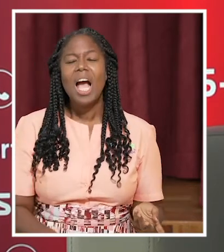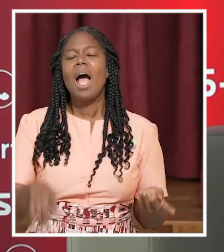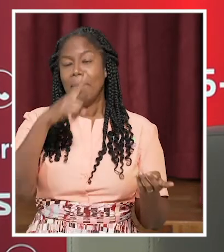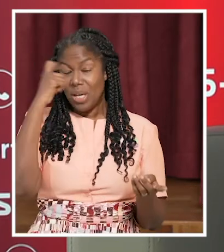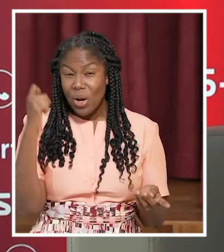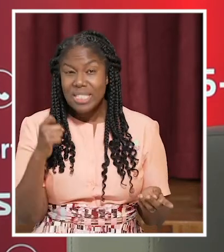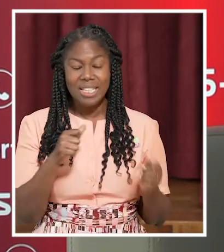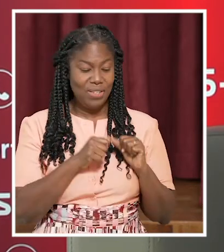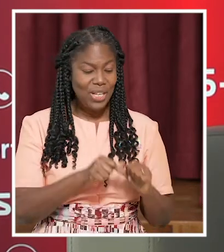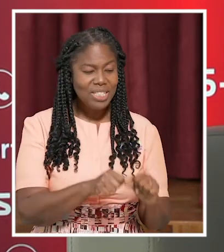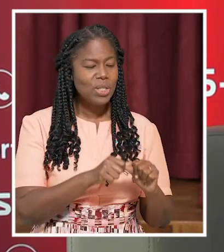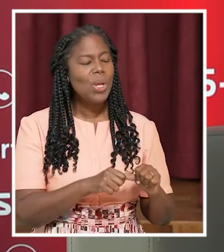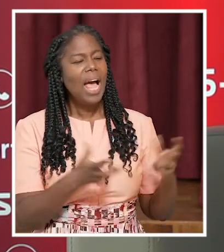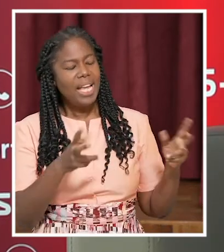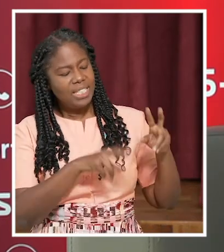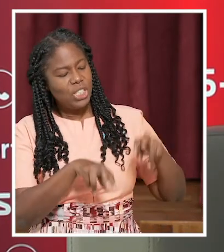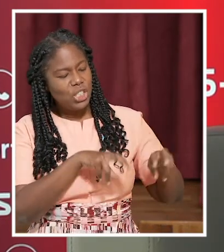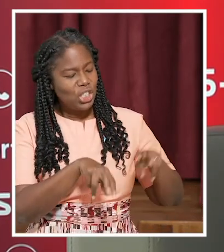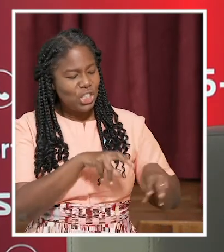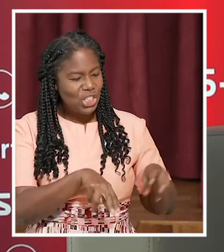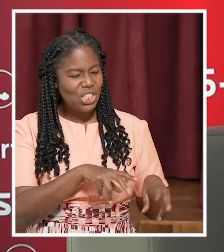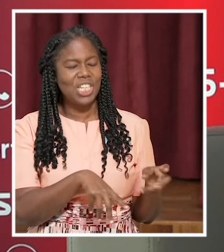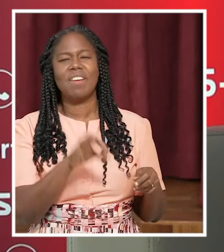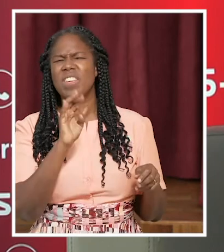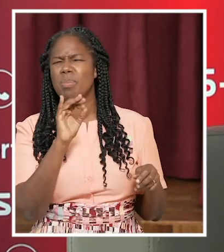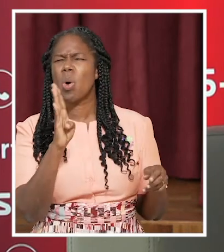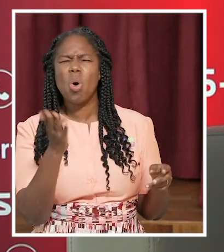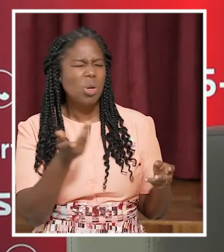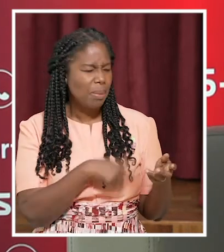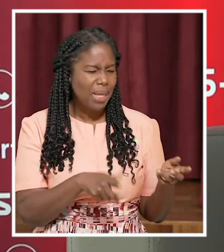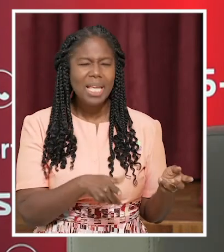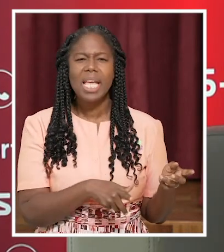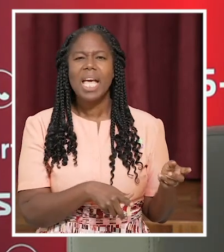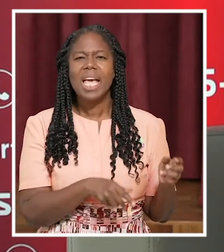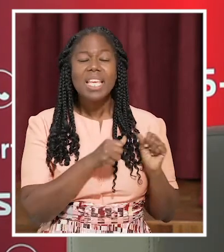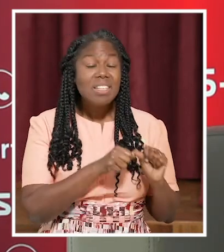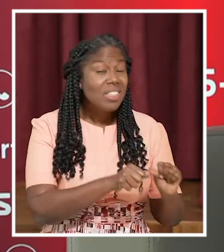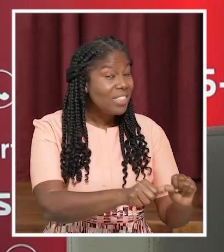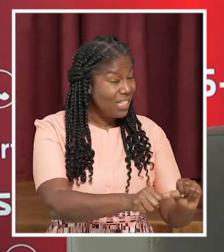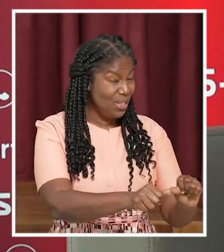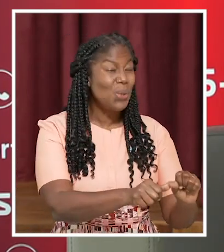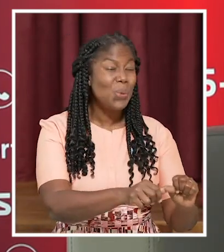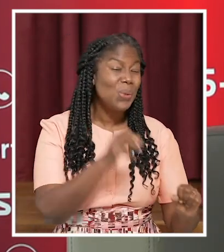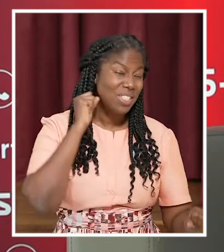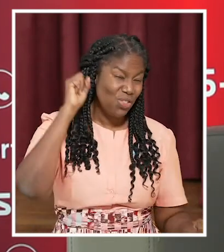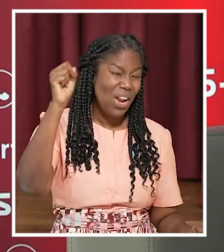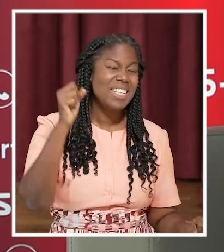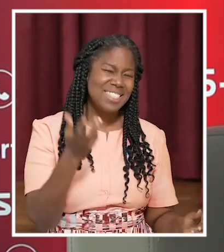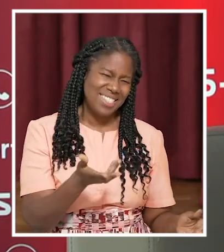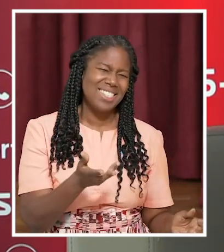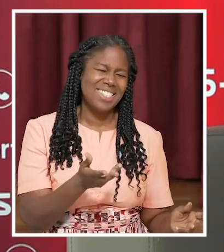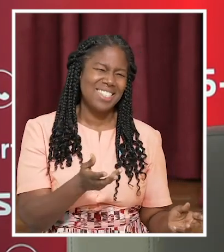place of stress. That's right. So you move away from that. And you also, there's a time when you can